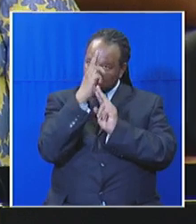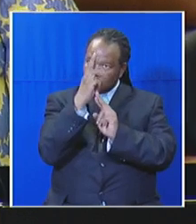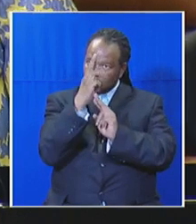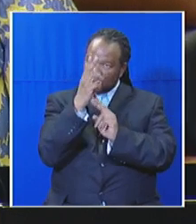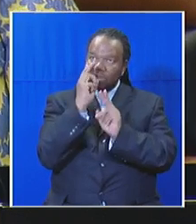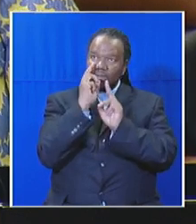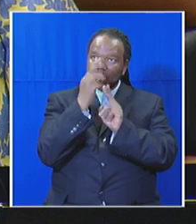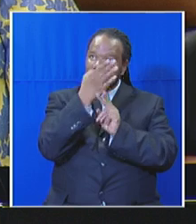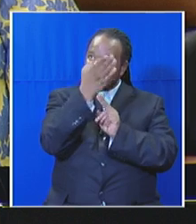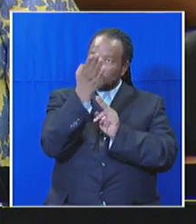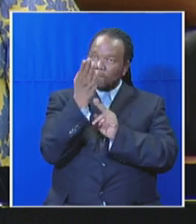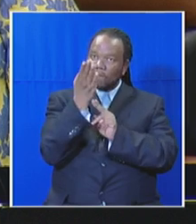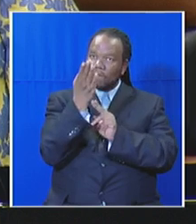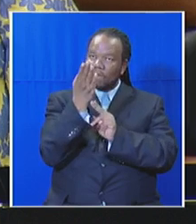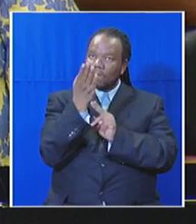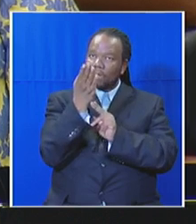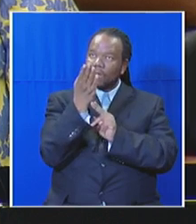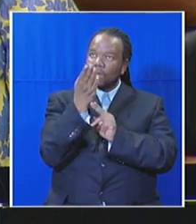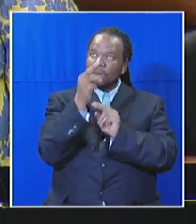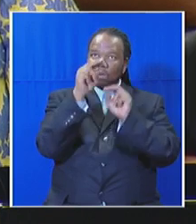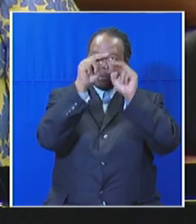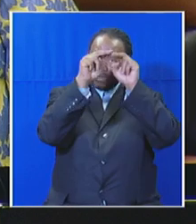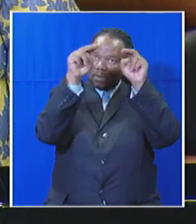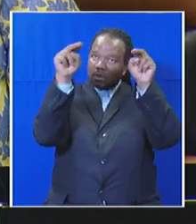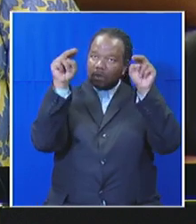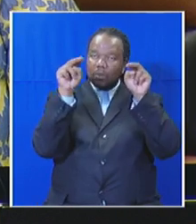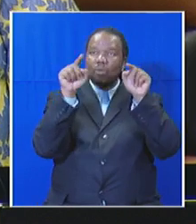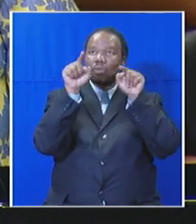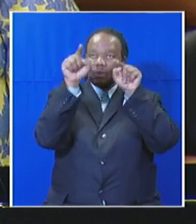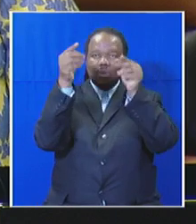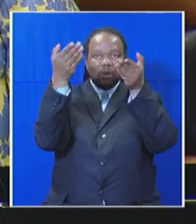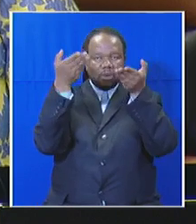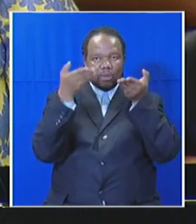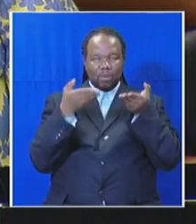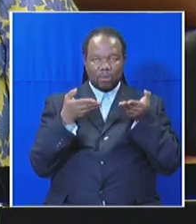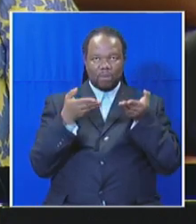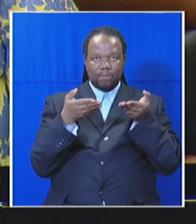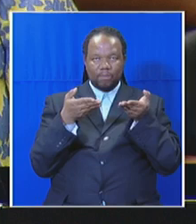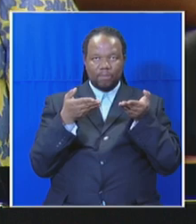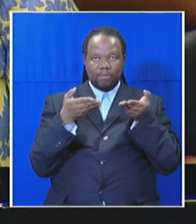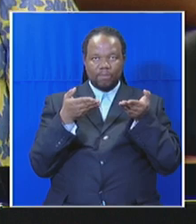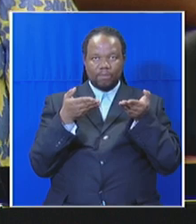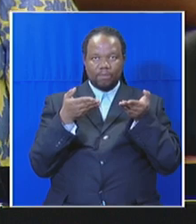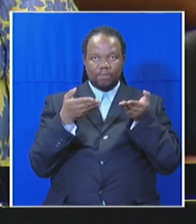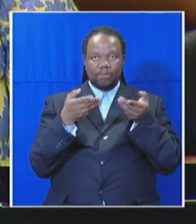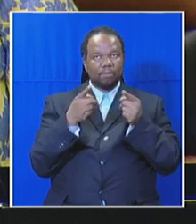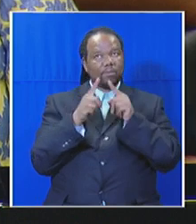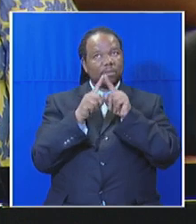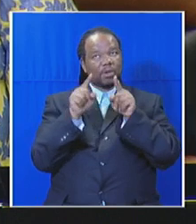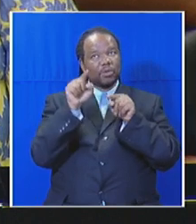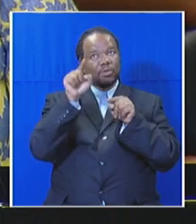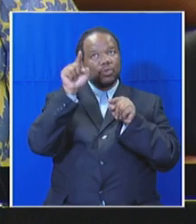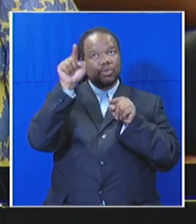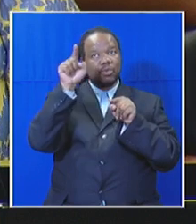that the guests in the gallery are welcome, but they are not expected to